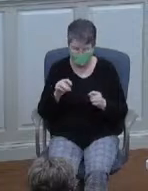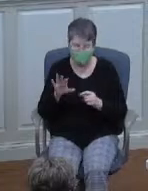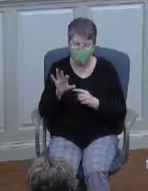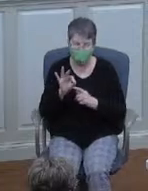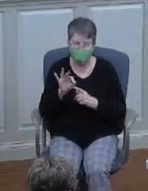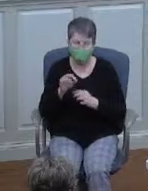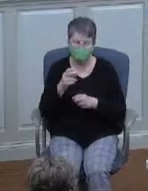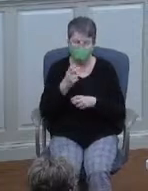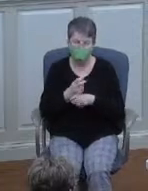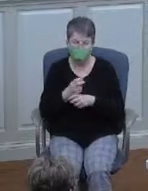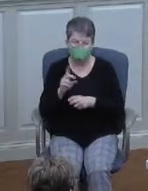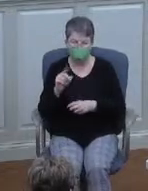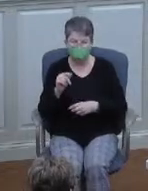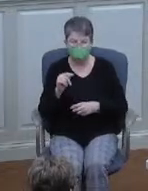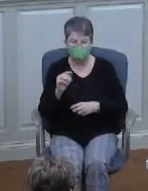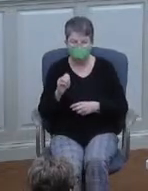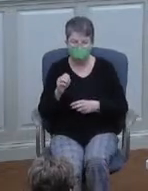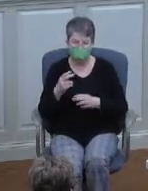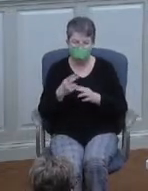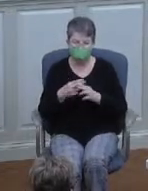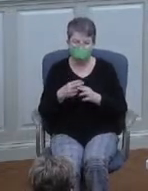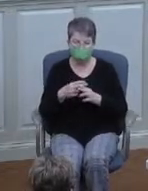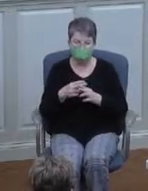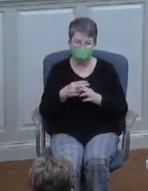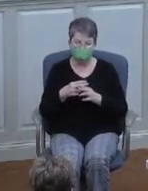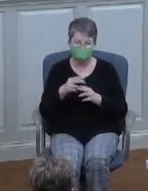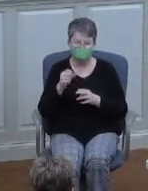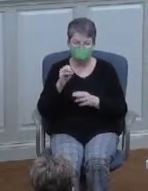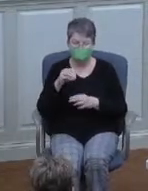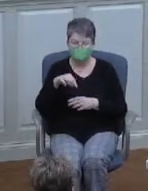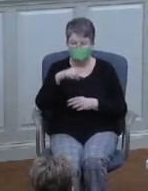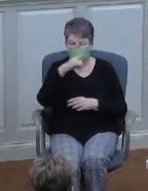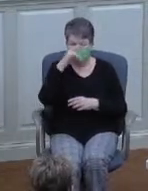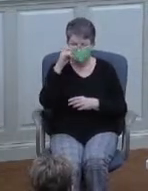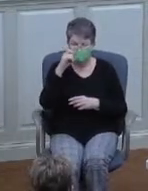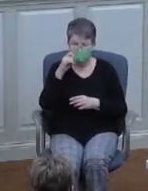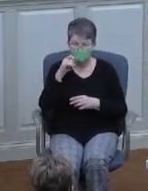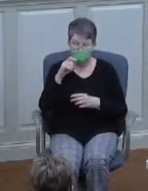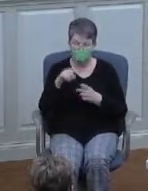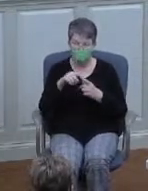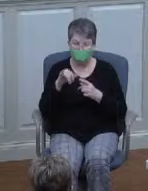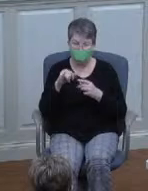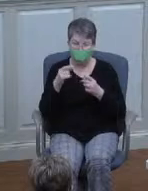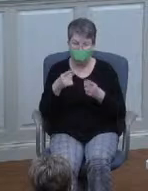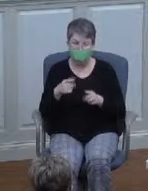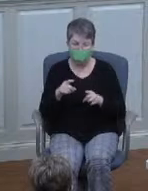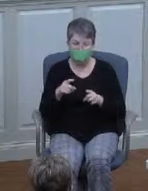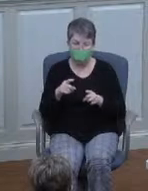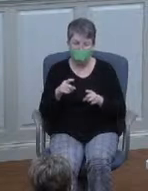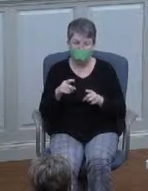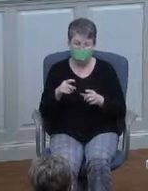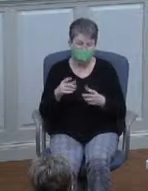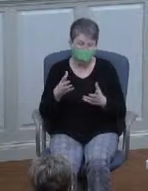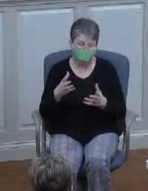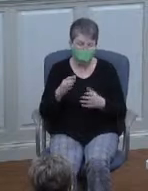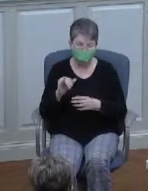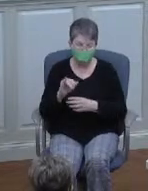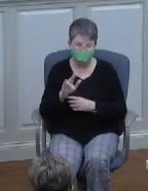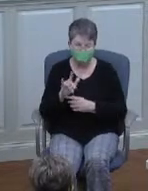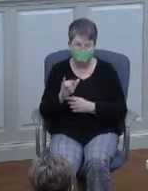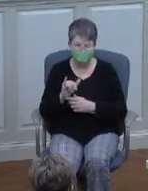hard date soon, and so that this summer that happens, at the latest, the